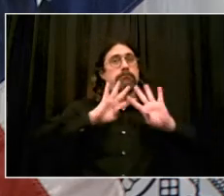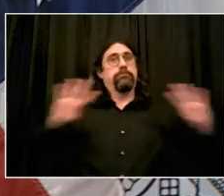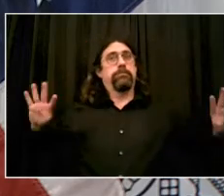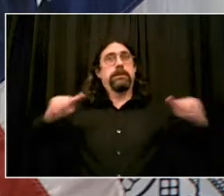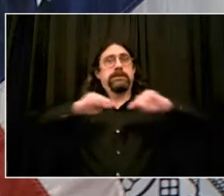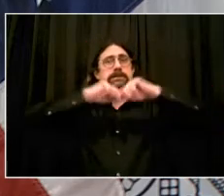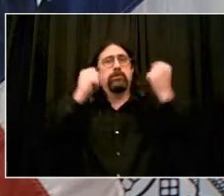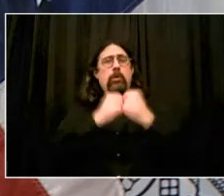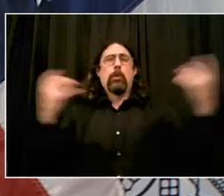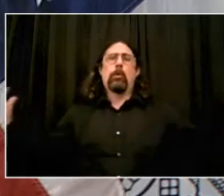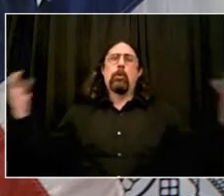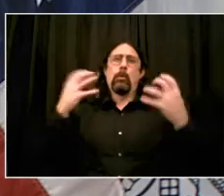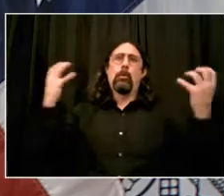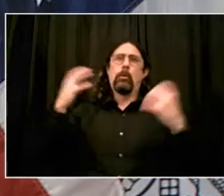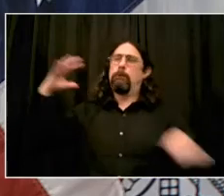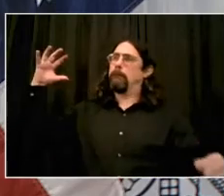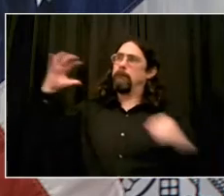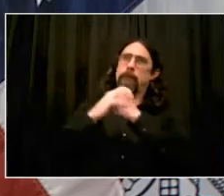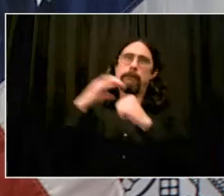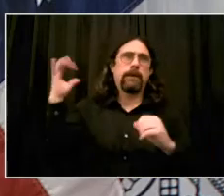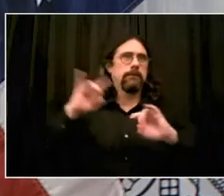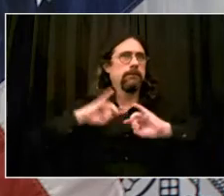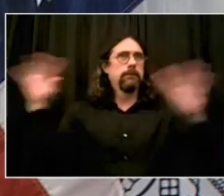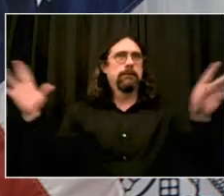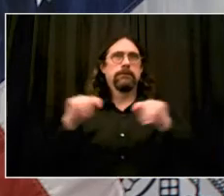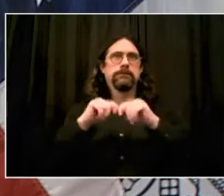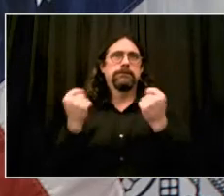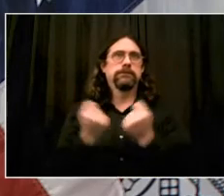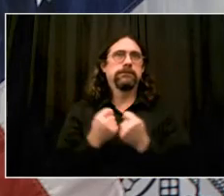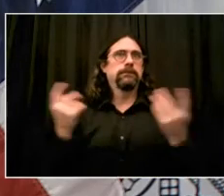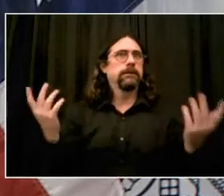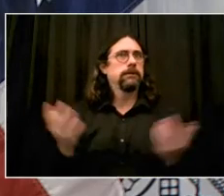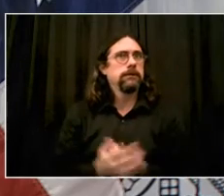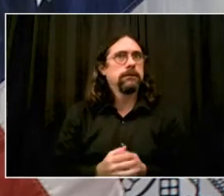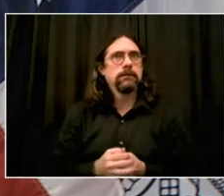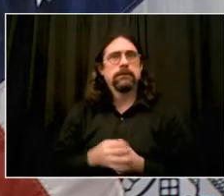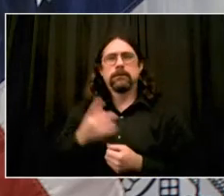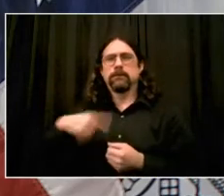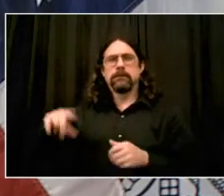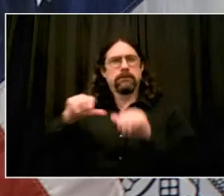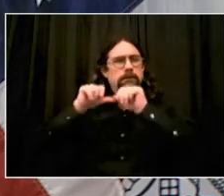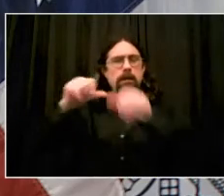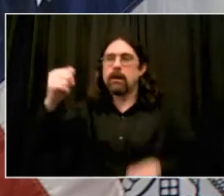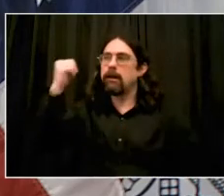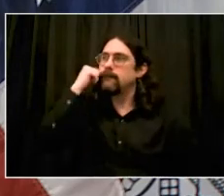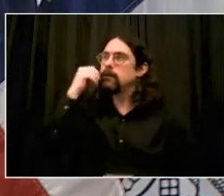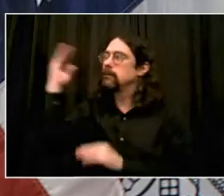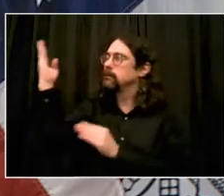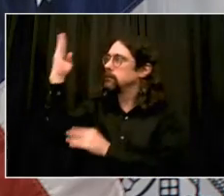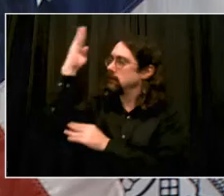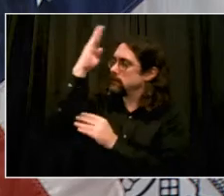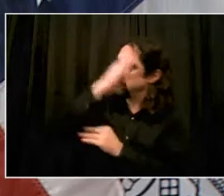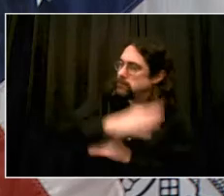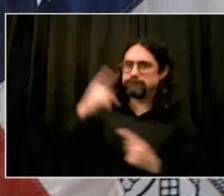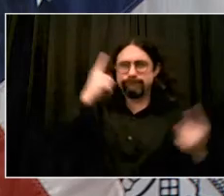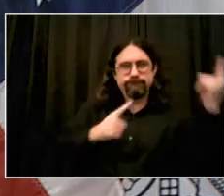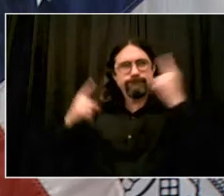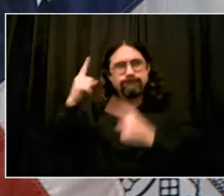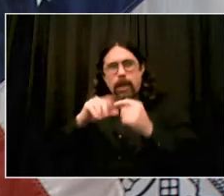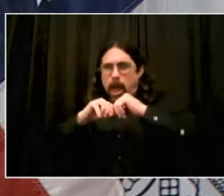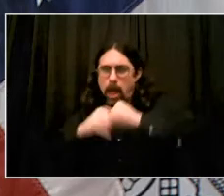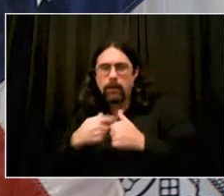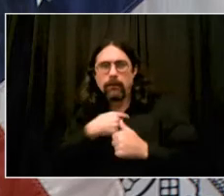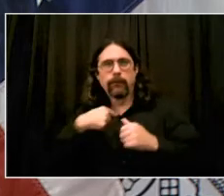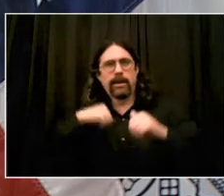we're focused on protecting people here and now. But we also need to start thinking more and more about the future. And I'll